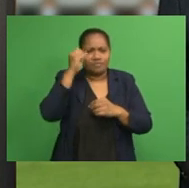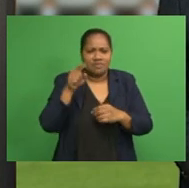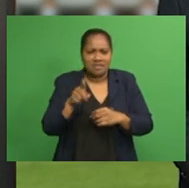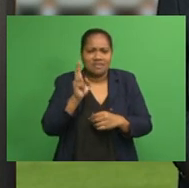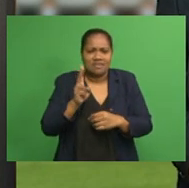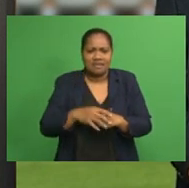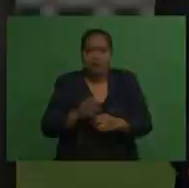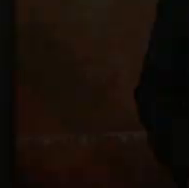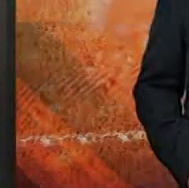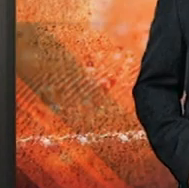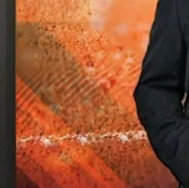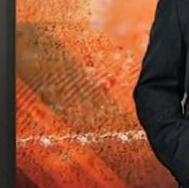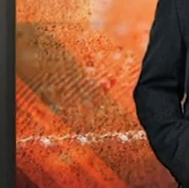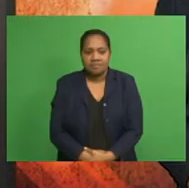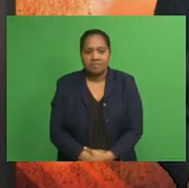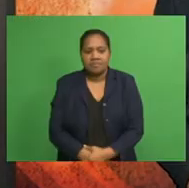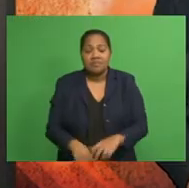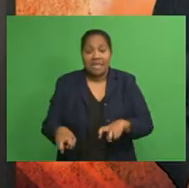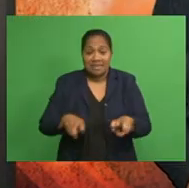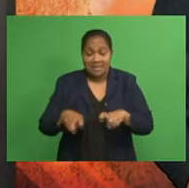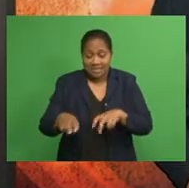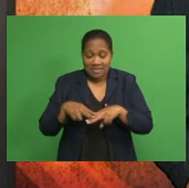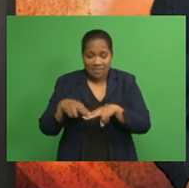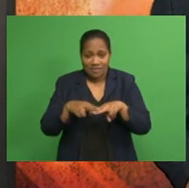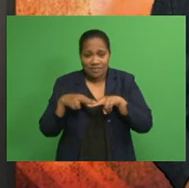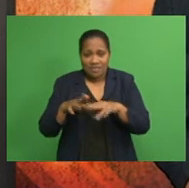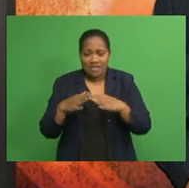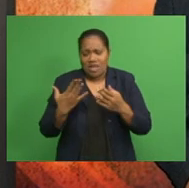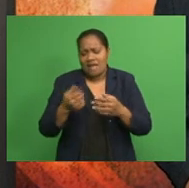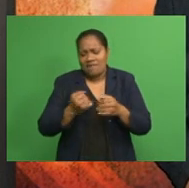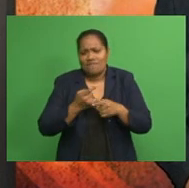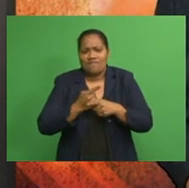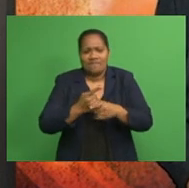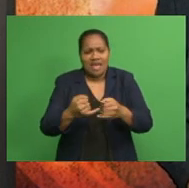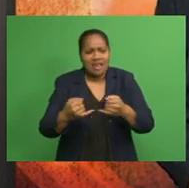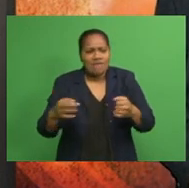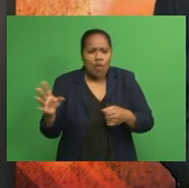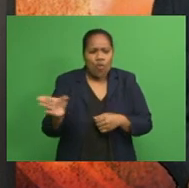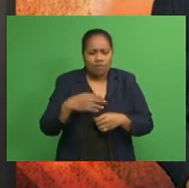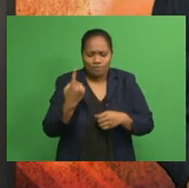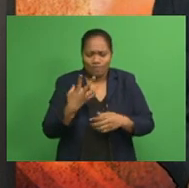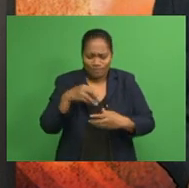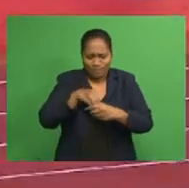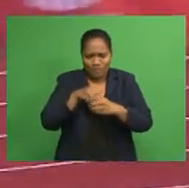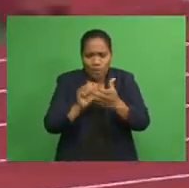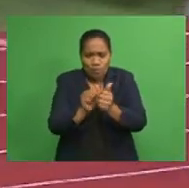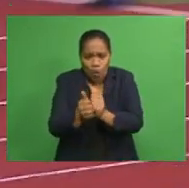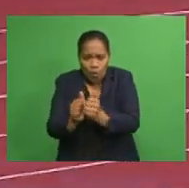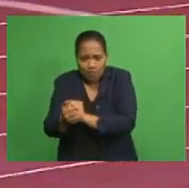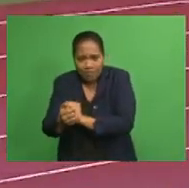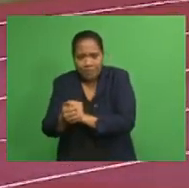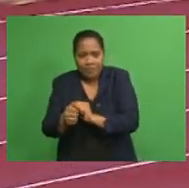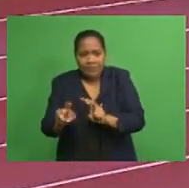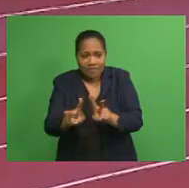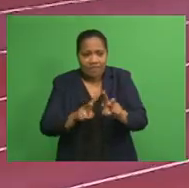a 9th consecutive title. Athletics Fiji has set strict guidelines for everyone involved in the sport. Vice President Chochi Linga